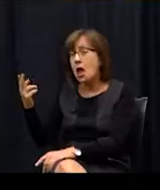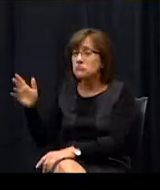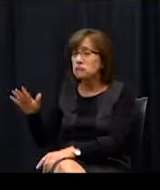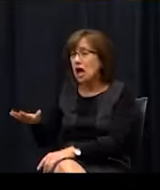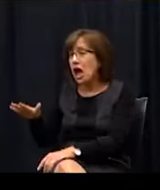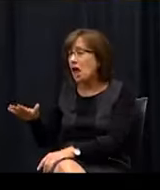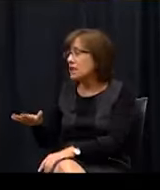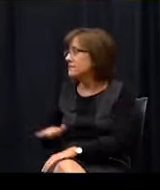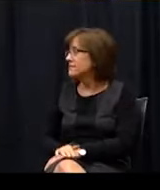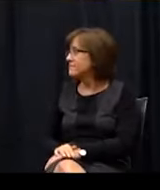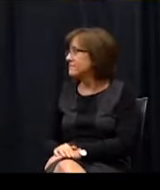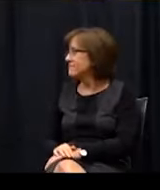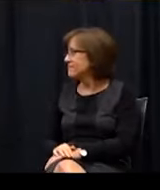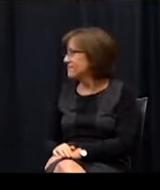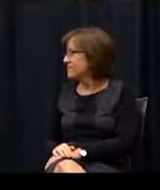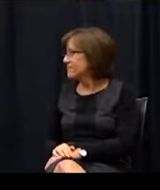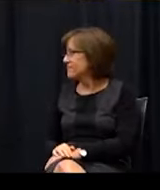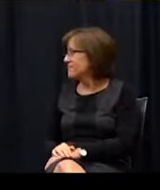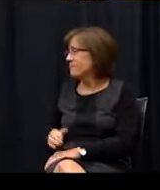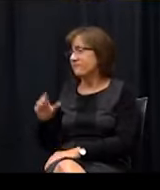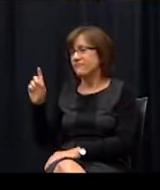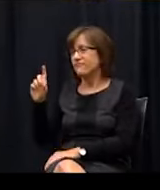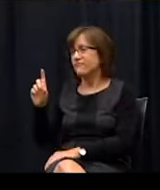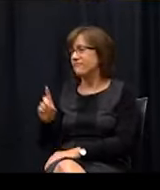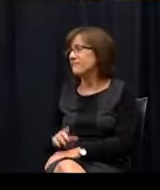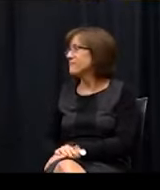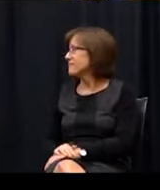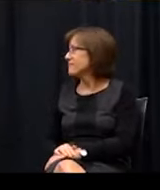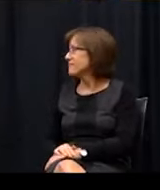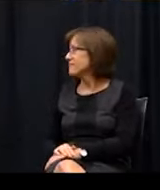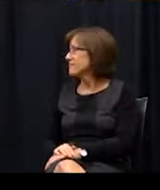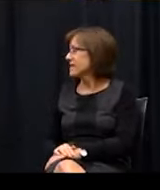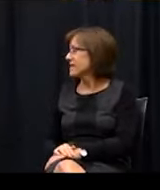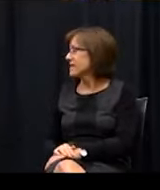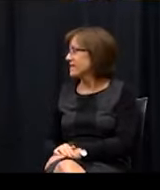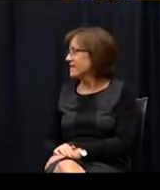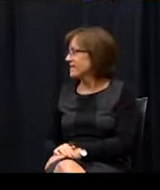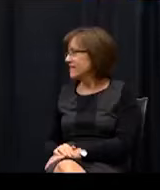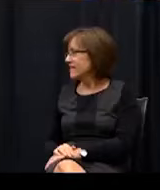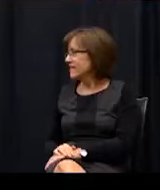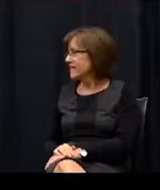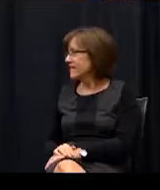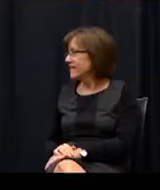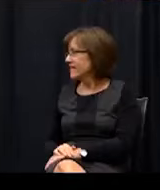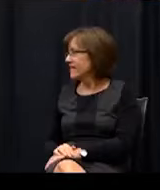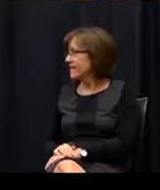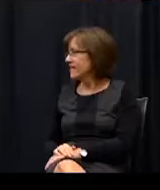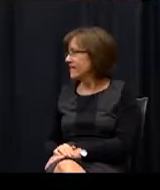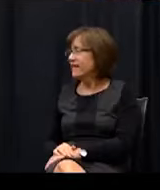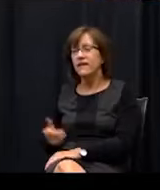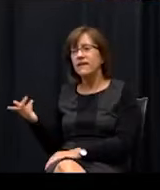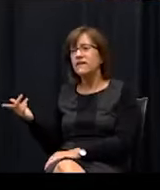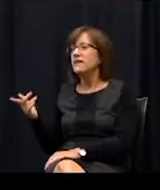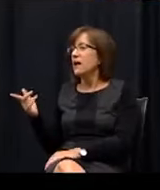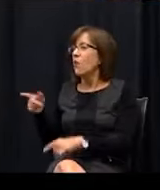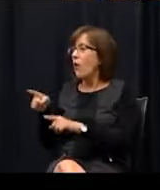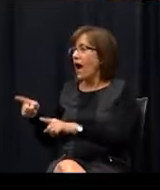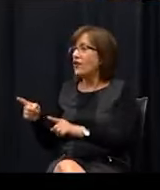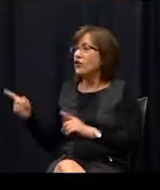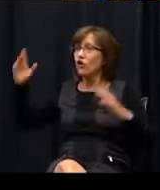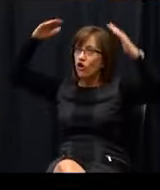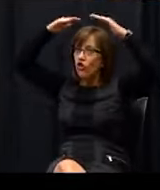Child. And what letter is this? D. Child. So if you're there, you could also be taking some deep breaths.